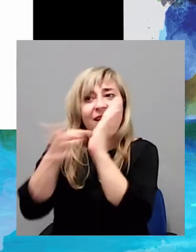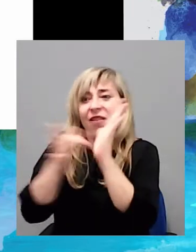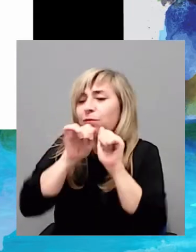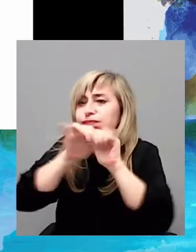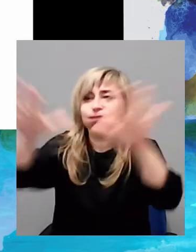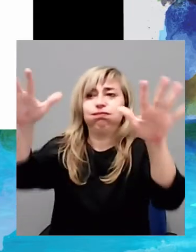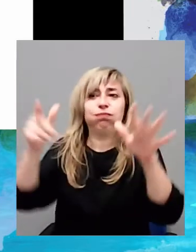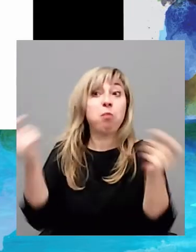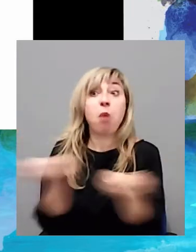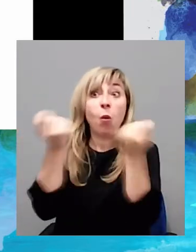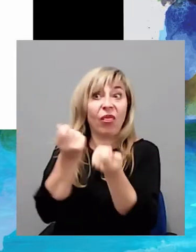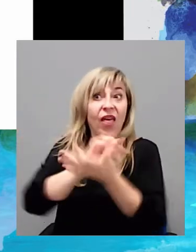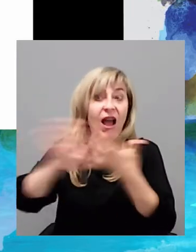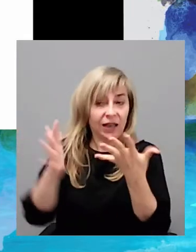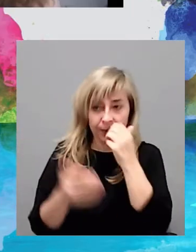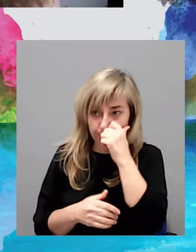services.